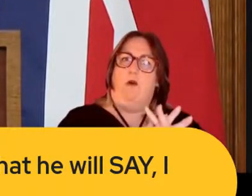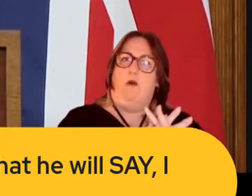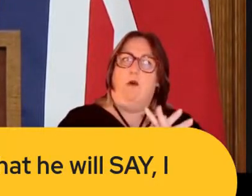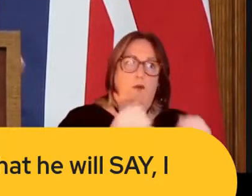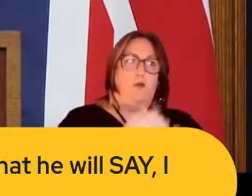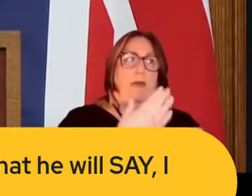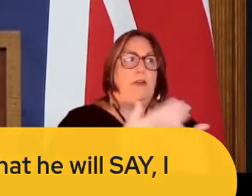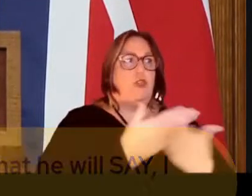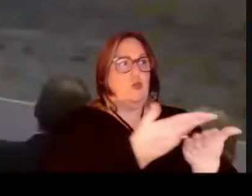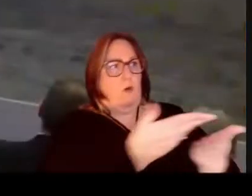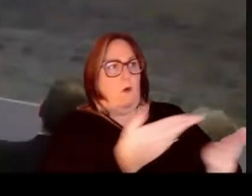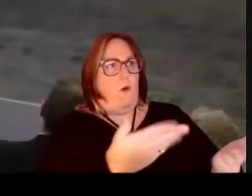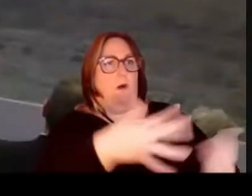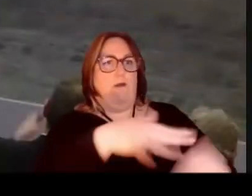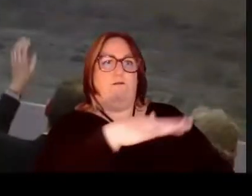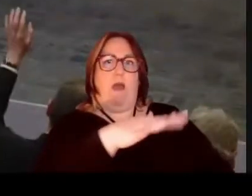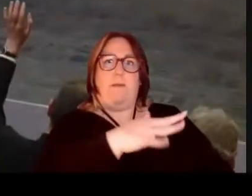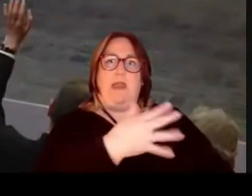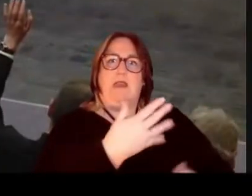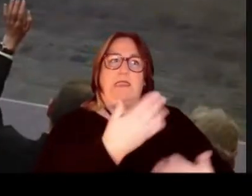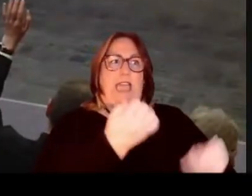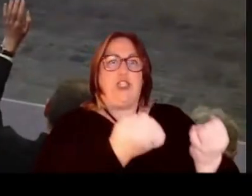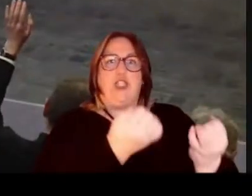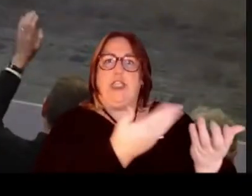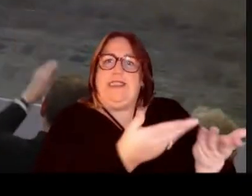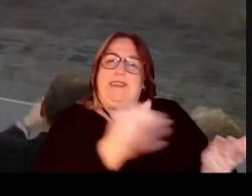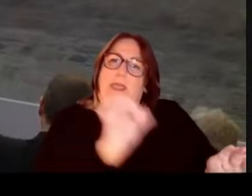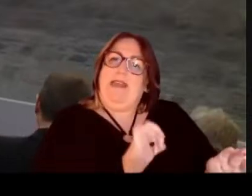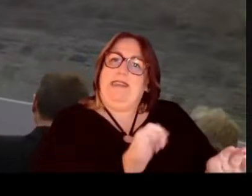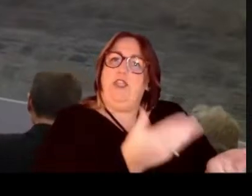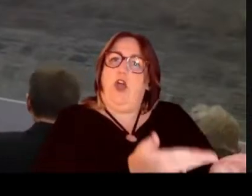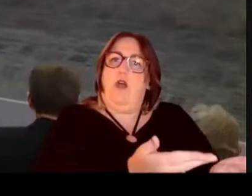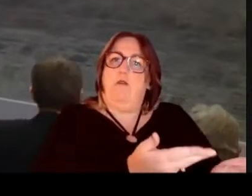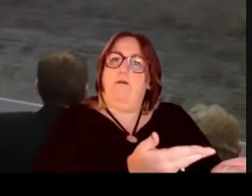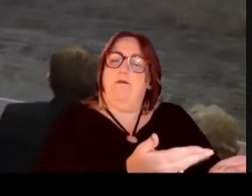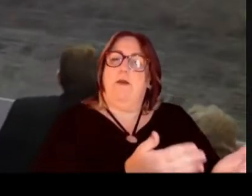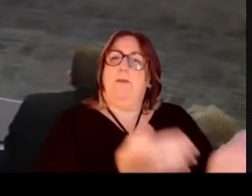they deserve. Thank you, Harry. And Jason from the Mail.